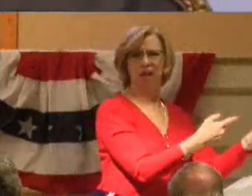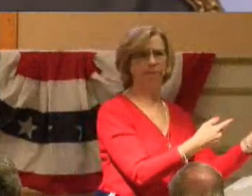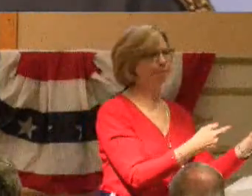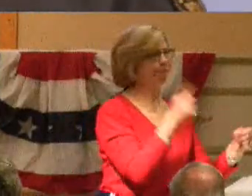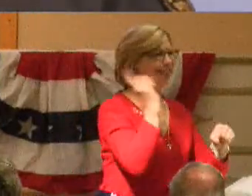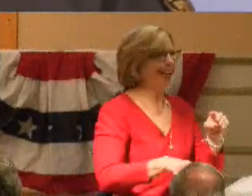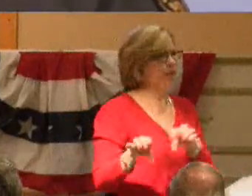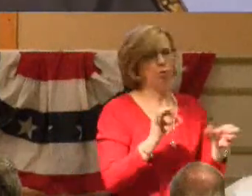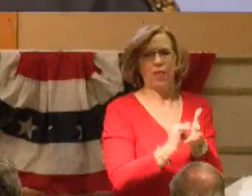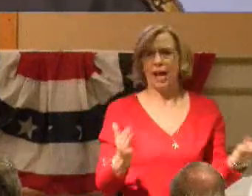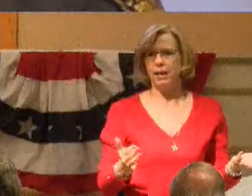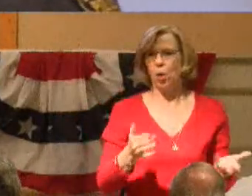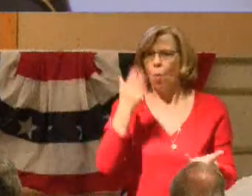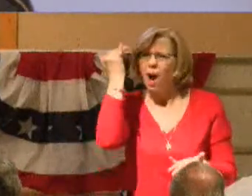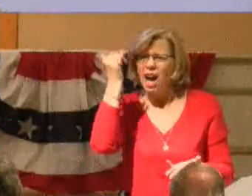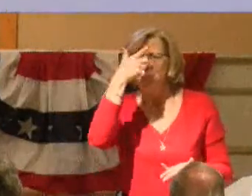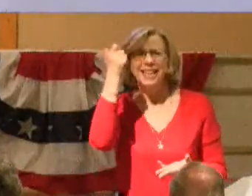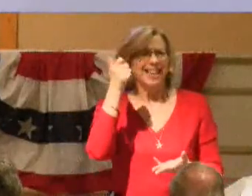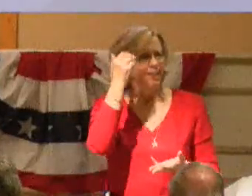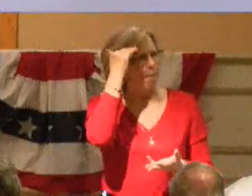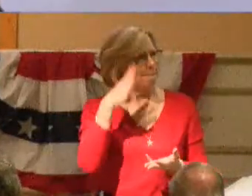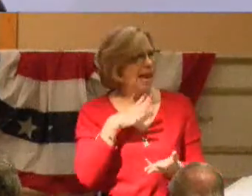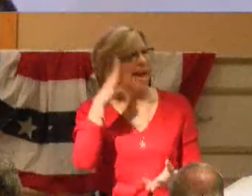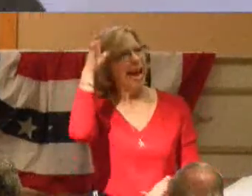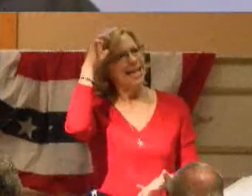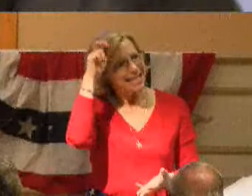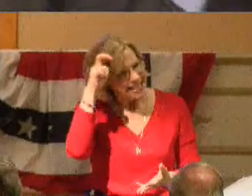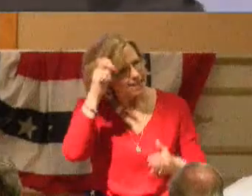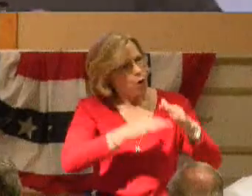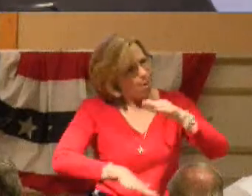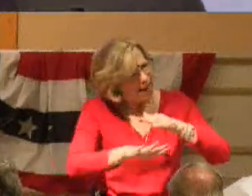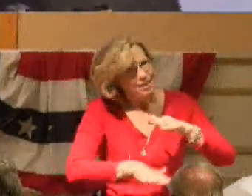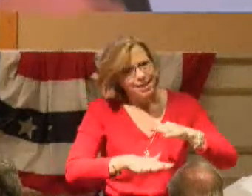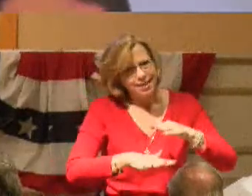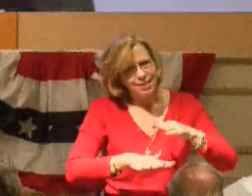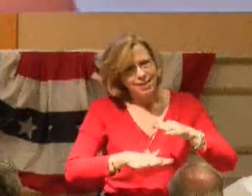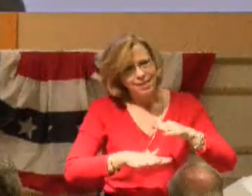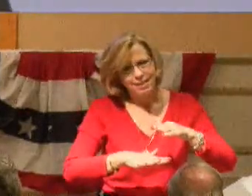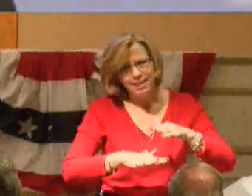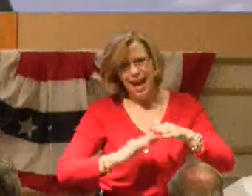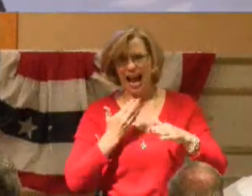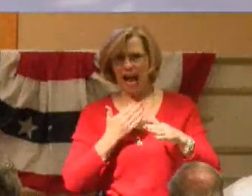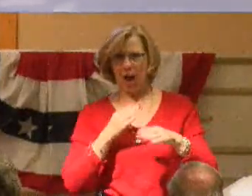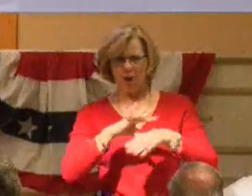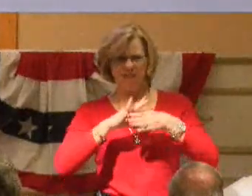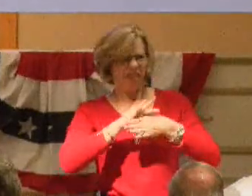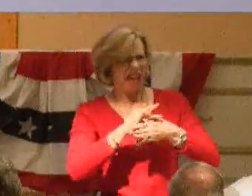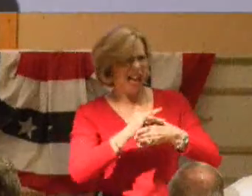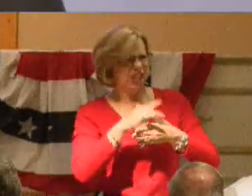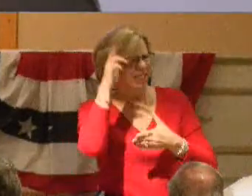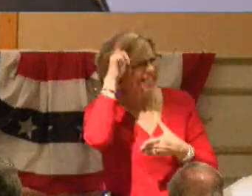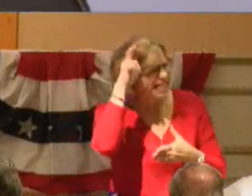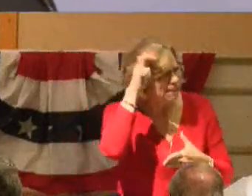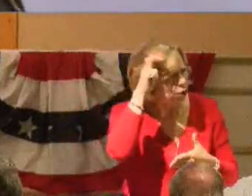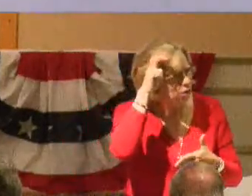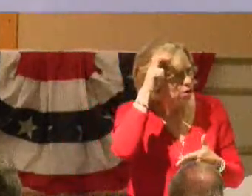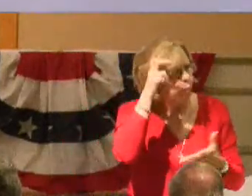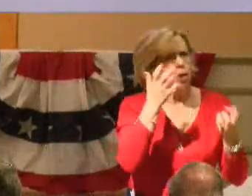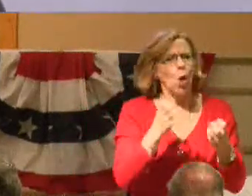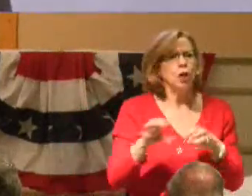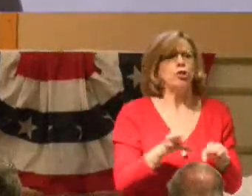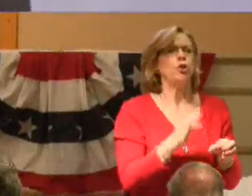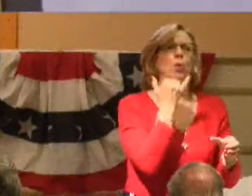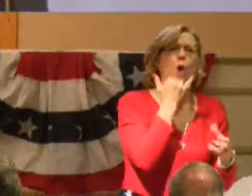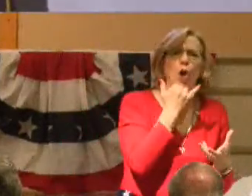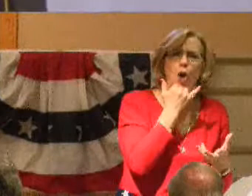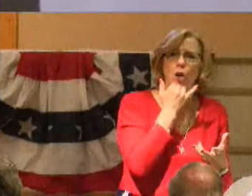Because man is basically evil with the potential to do good. Because the flesh gives us the basic desires to do the things that's wrong. So good